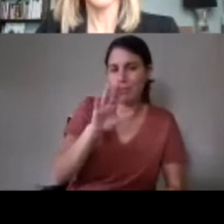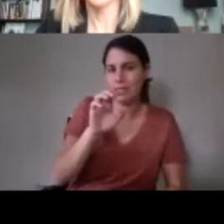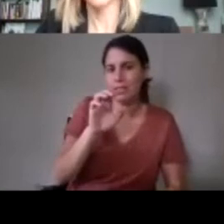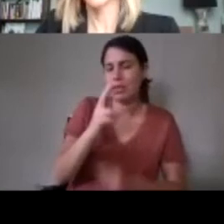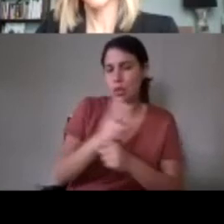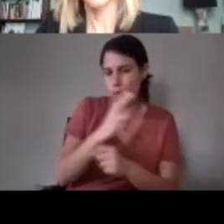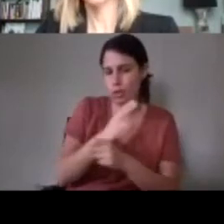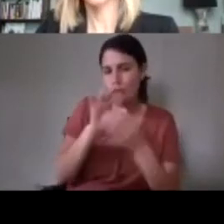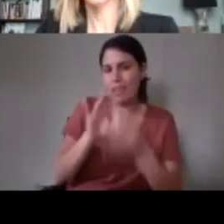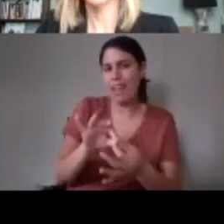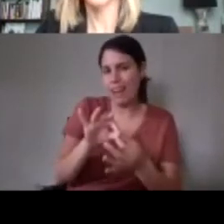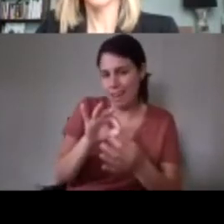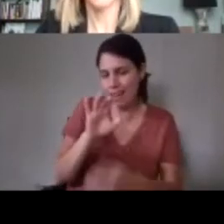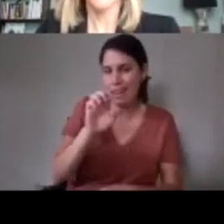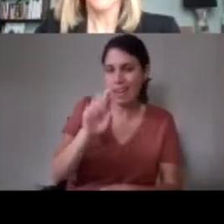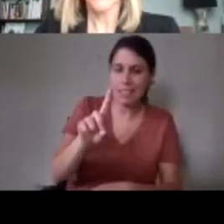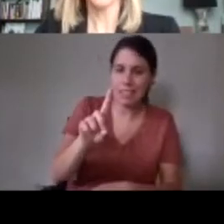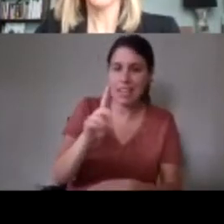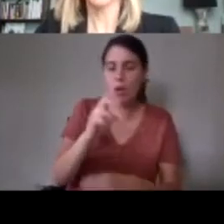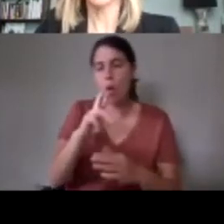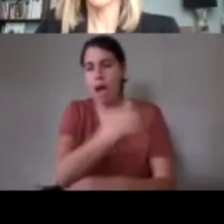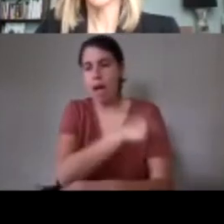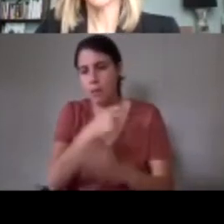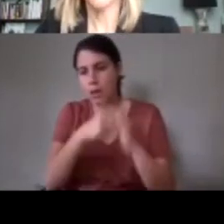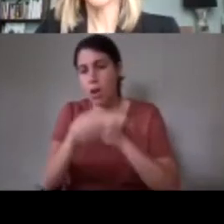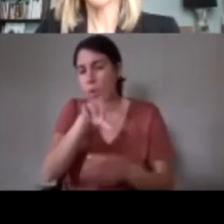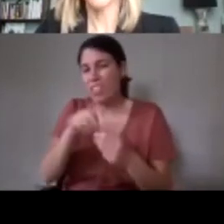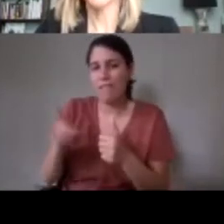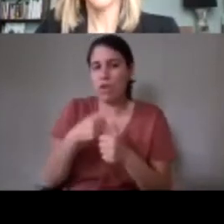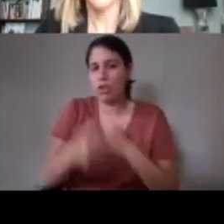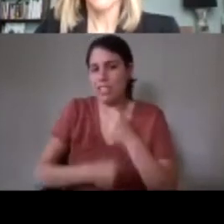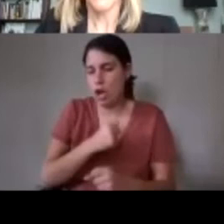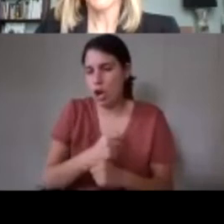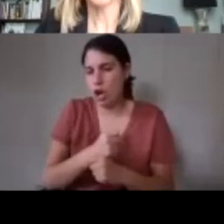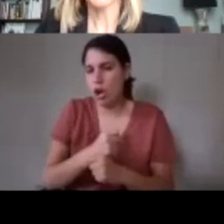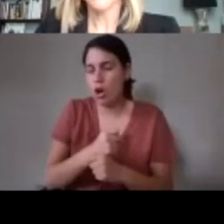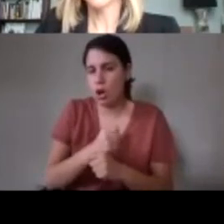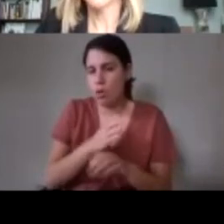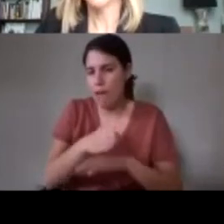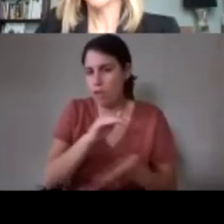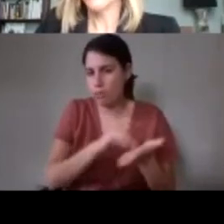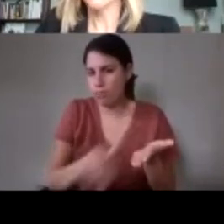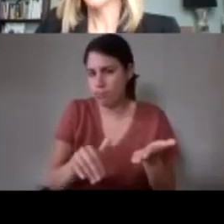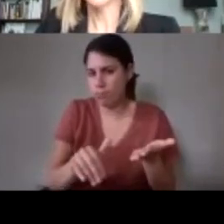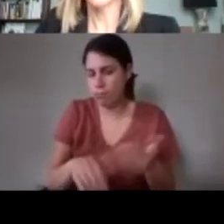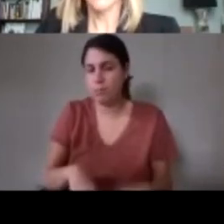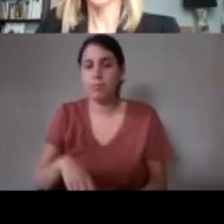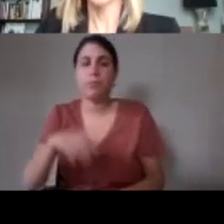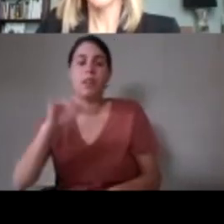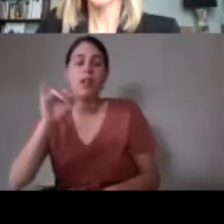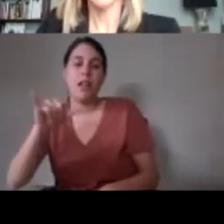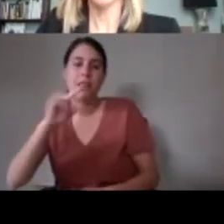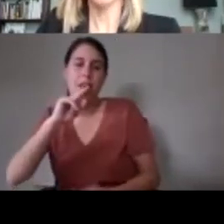or ED visit in the first year after they were released from incarceration. That did go down certainly